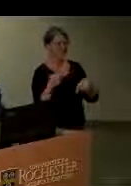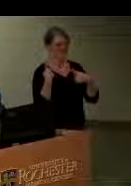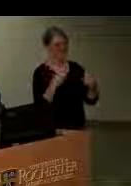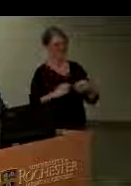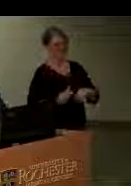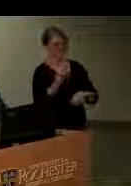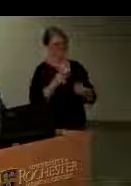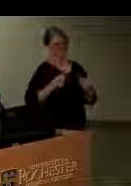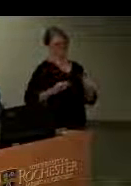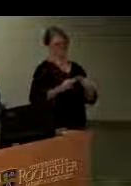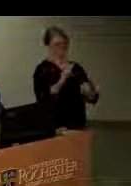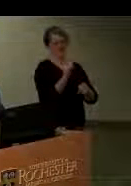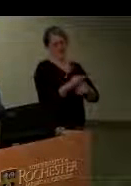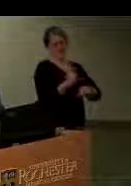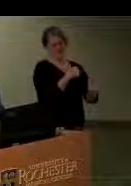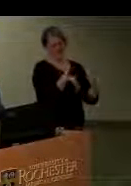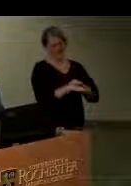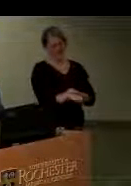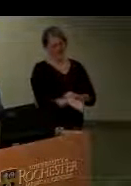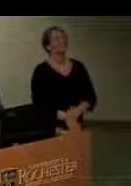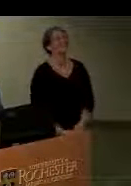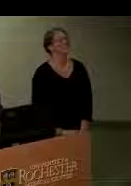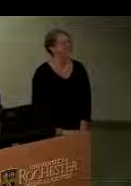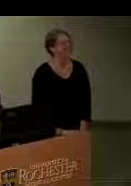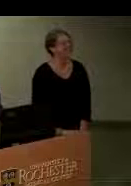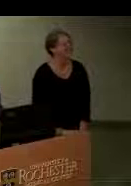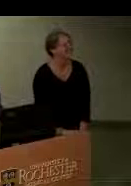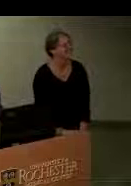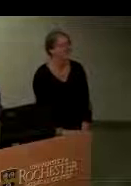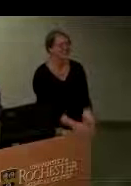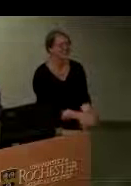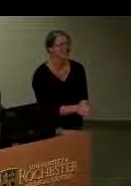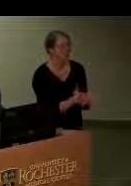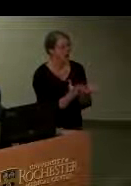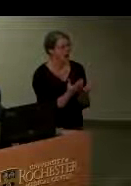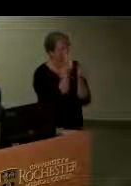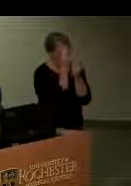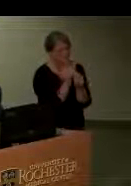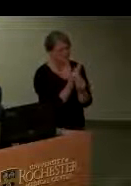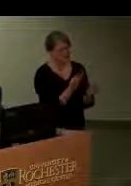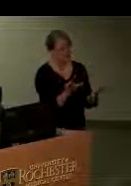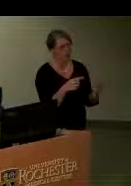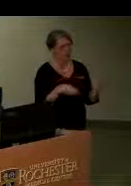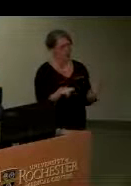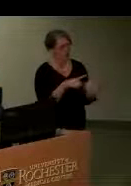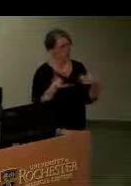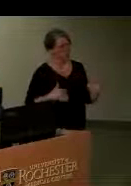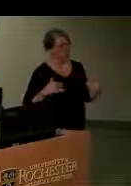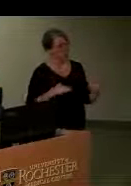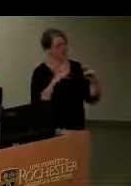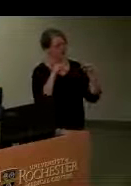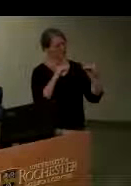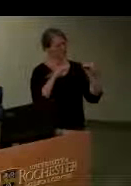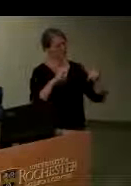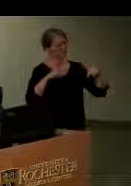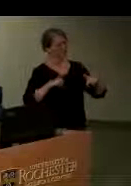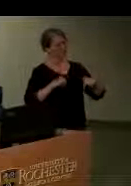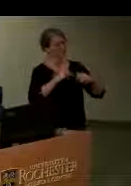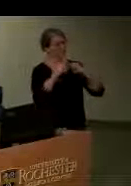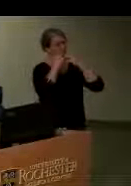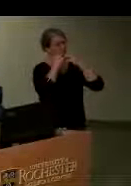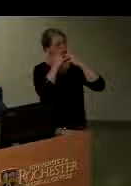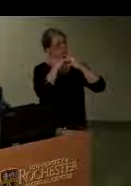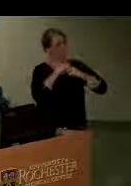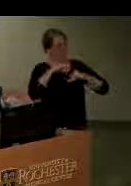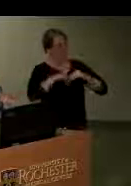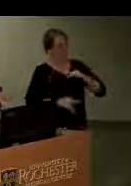walked in that nephrology office. I just want you to know how deeply the teaching here came. So